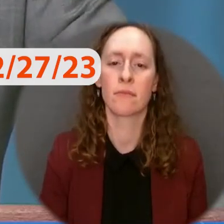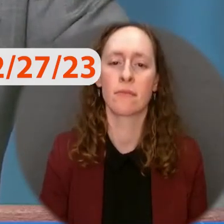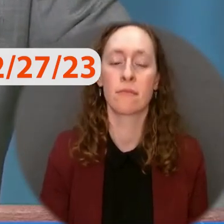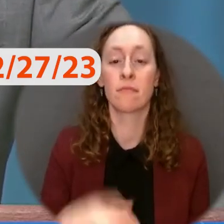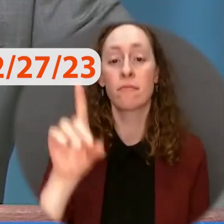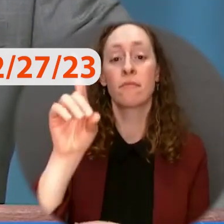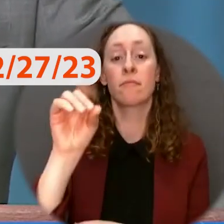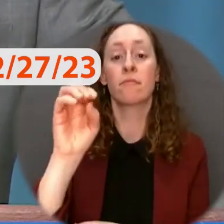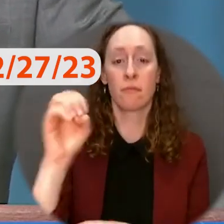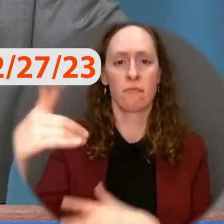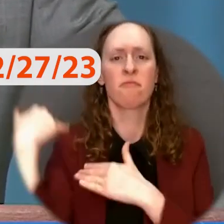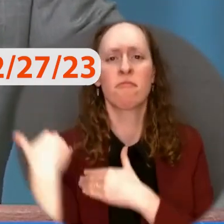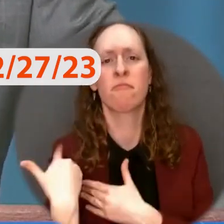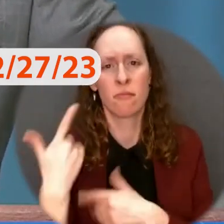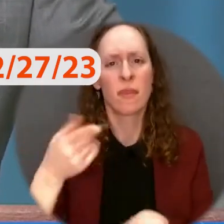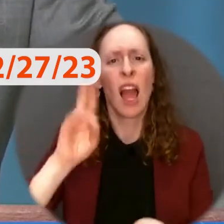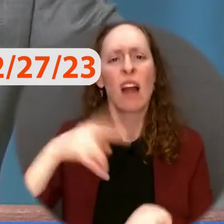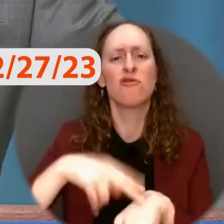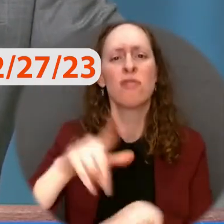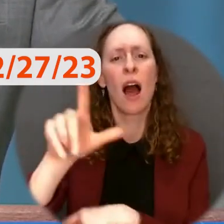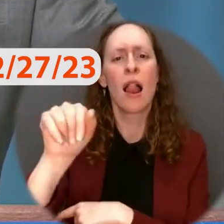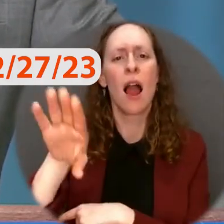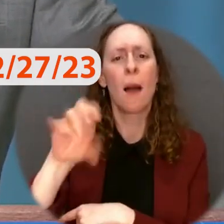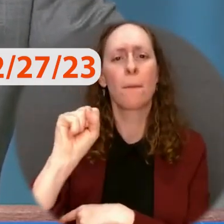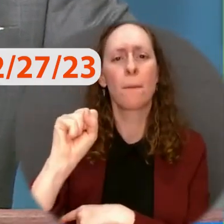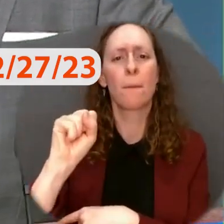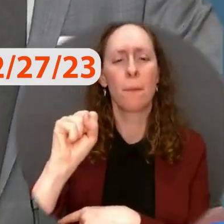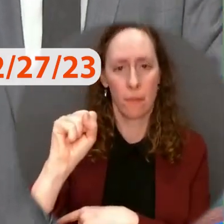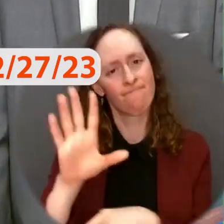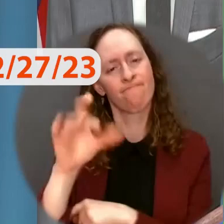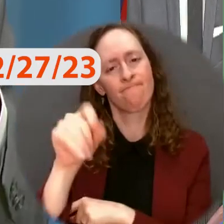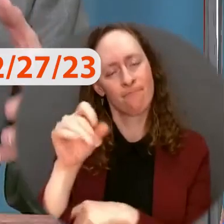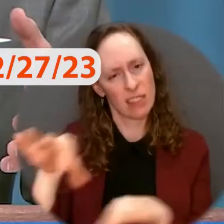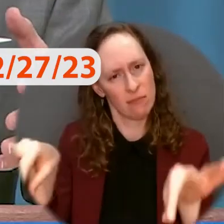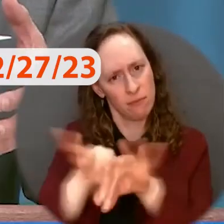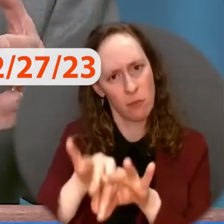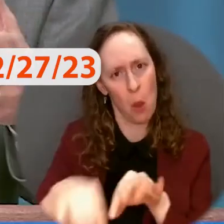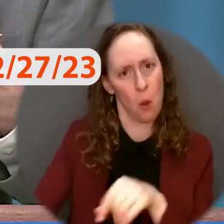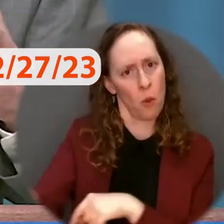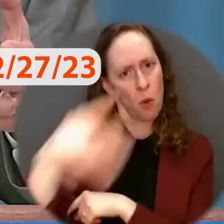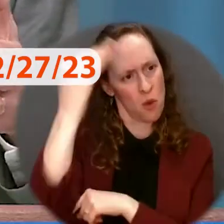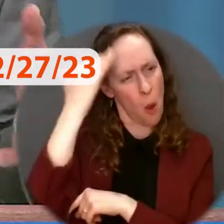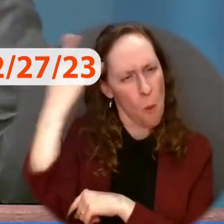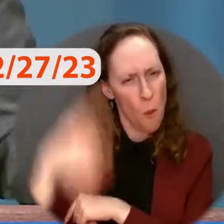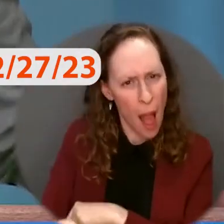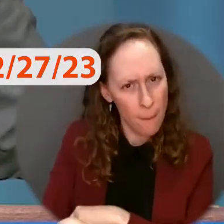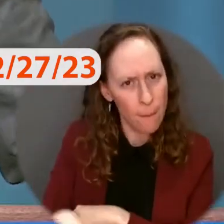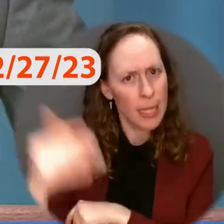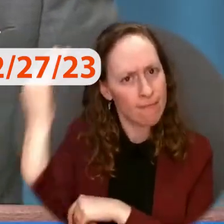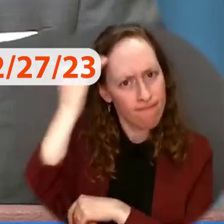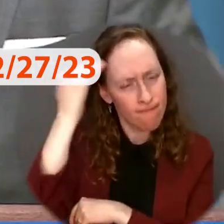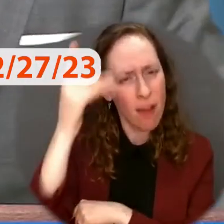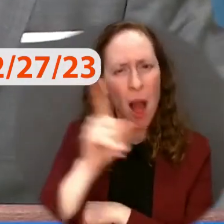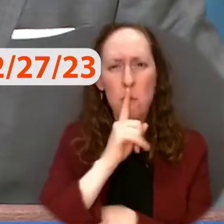there. Again, a whole-of-government effort. The work is still ongoing, and obviously, regardless of what